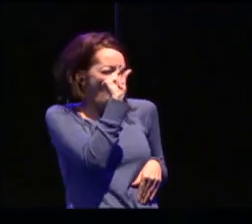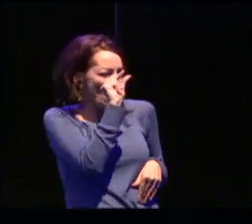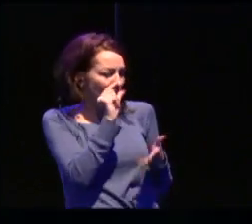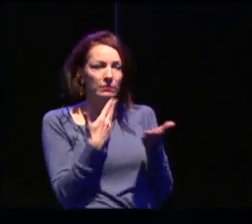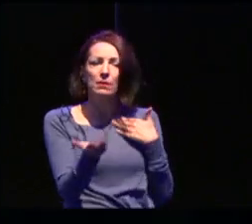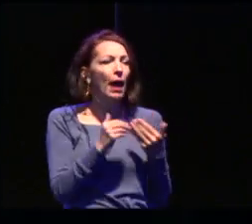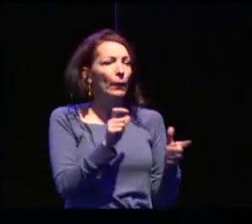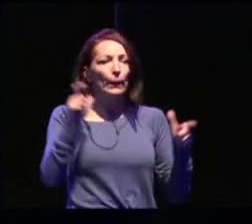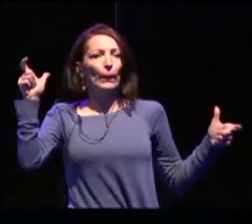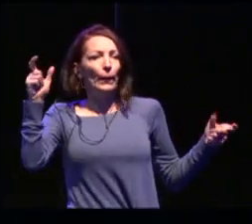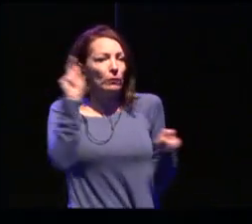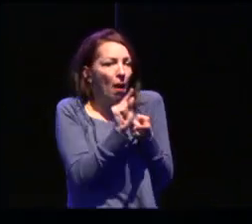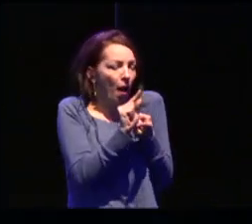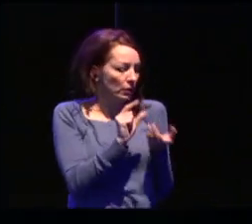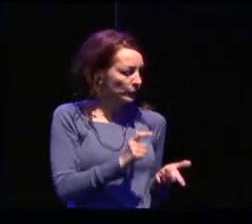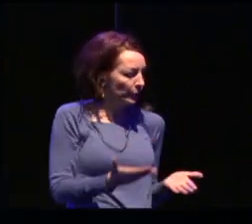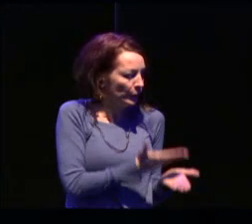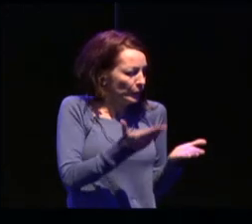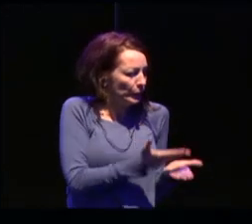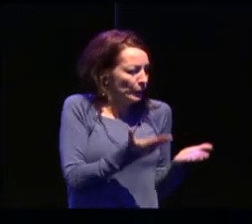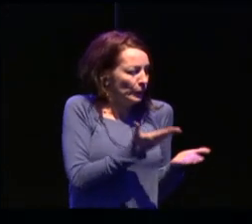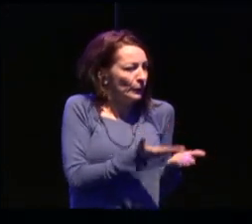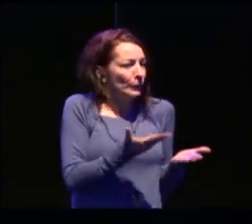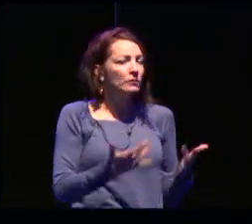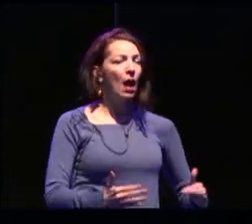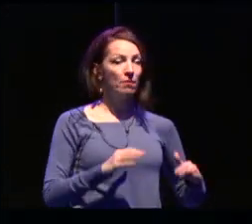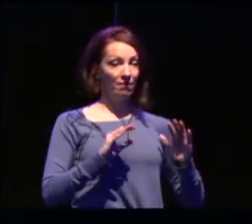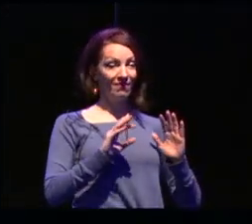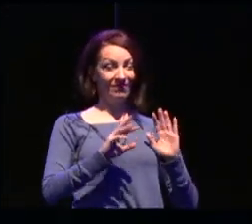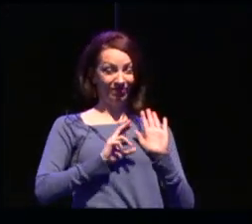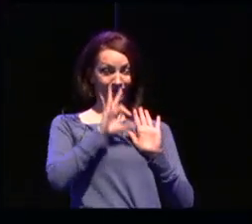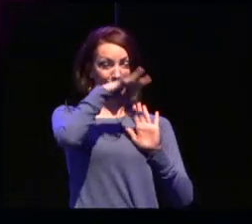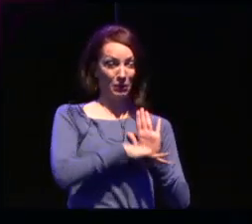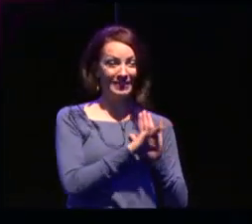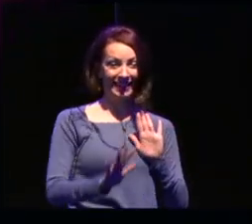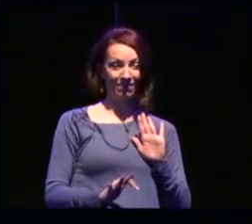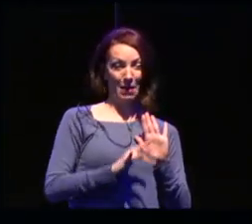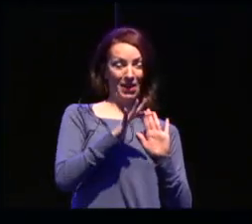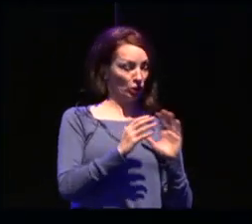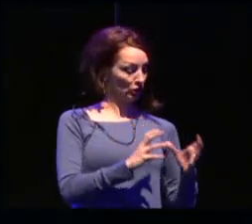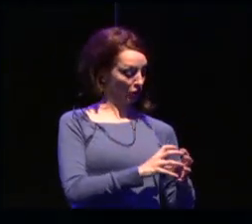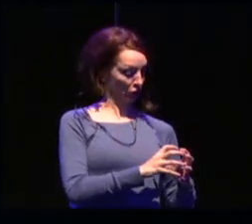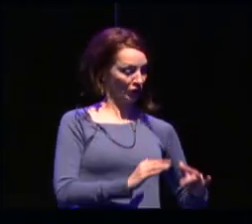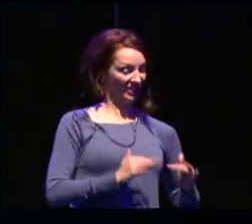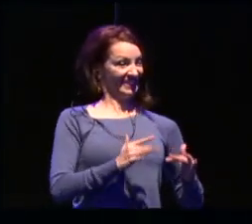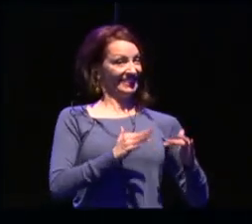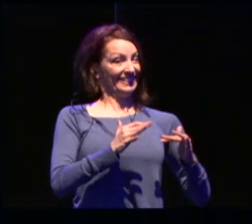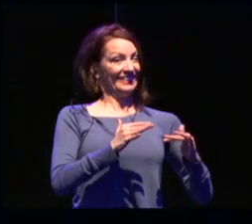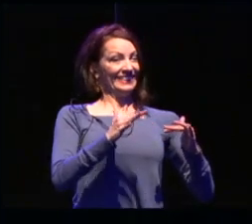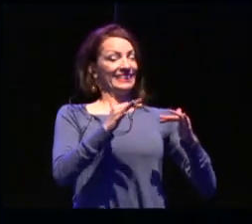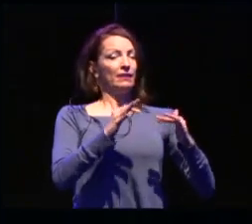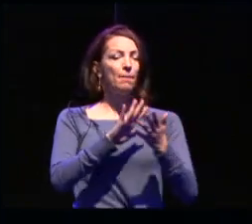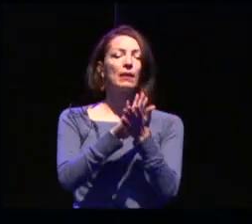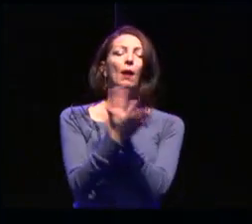minuscule, uses that to up-level the vibration and the frequency of lead until the lead up-levels